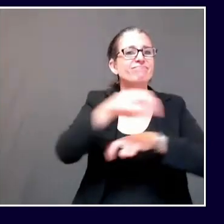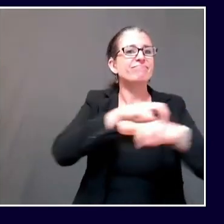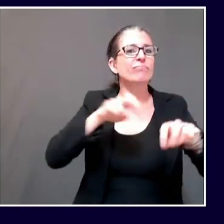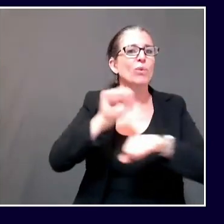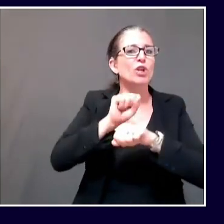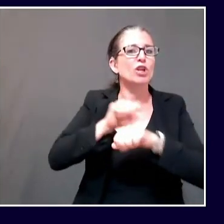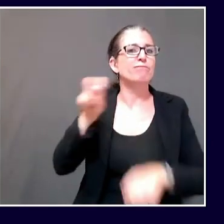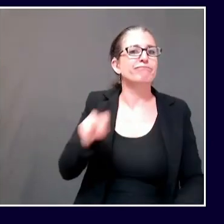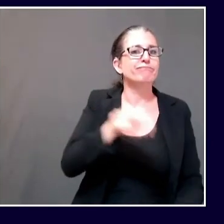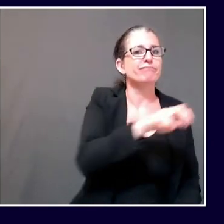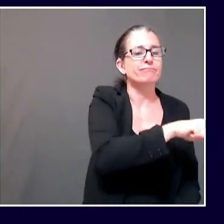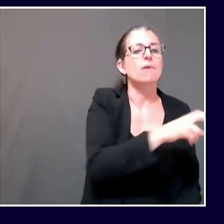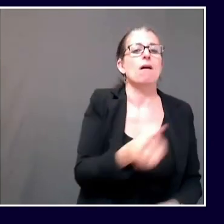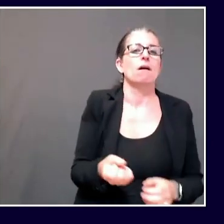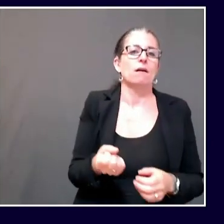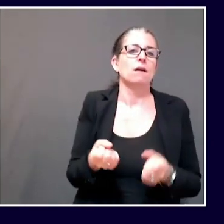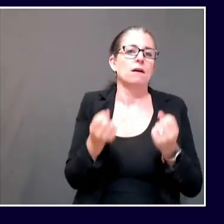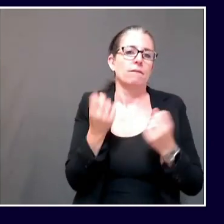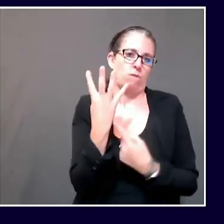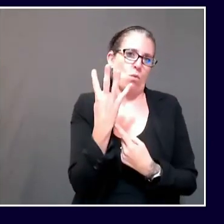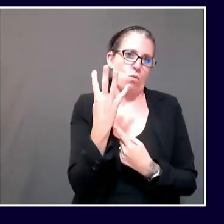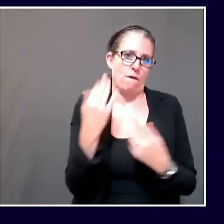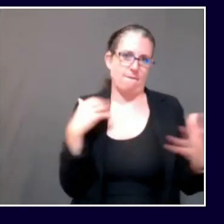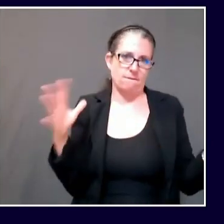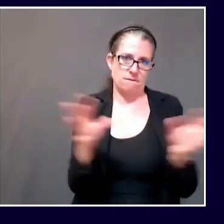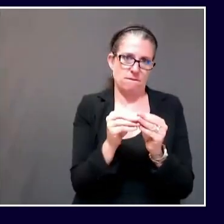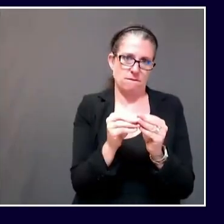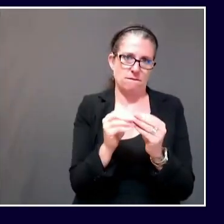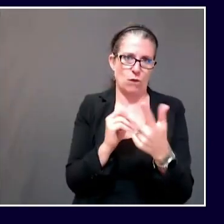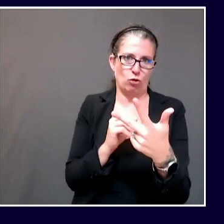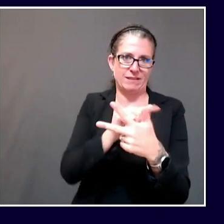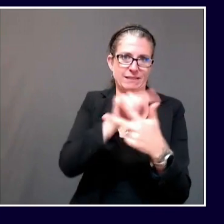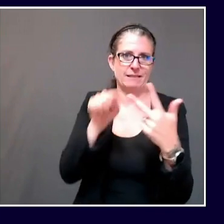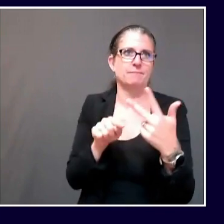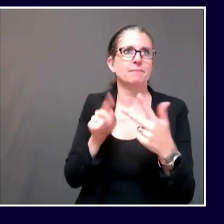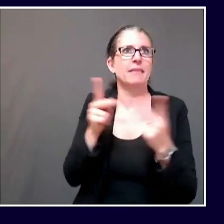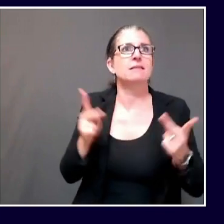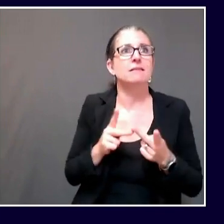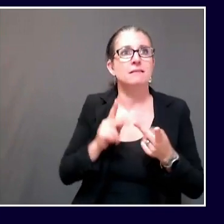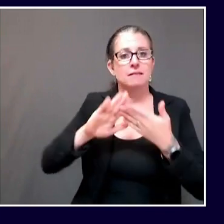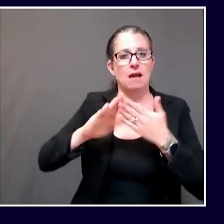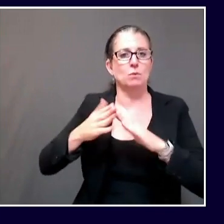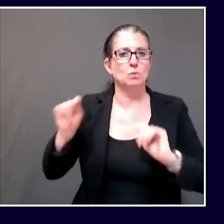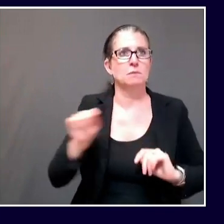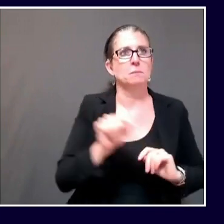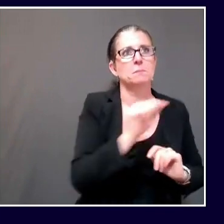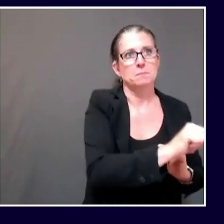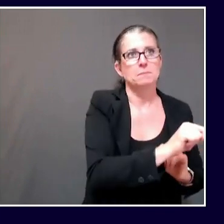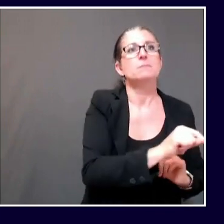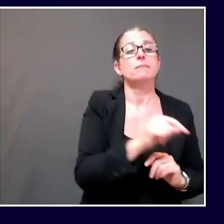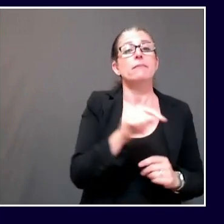potential linkages to those cases and possibly to other cases in and around York County.